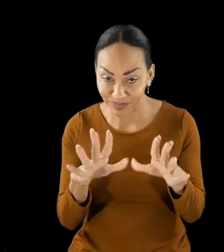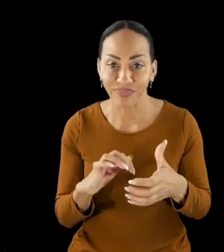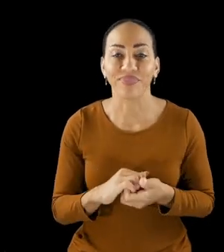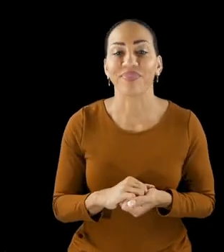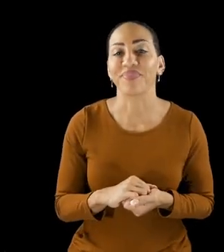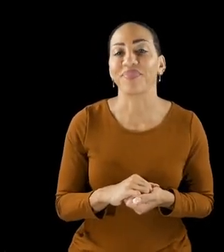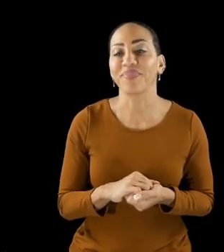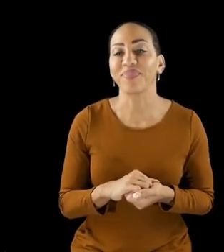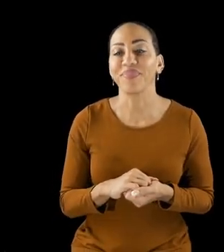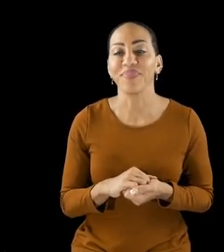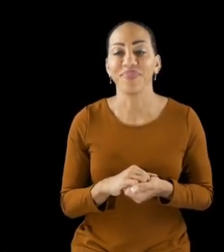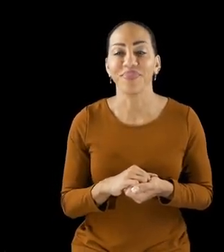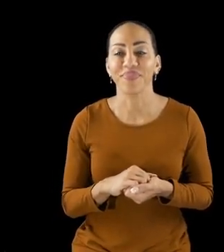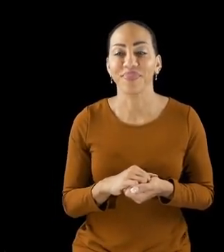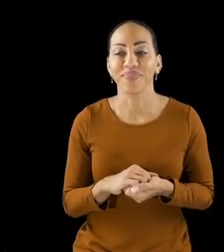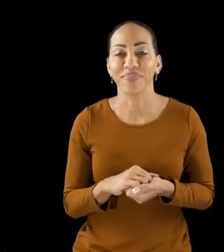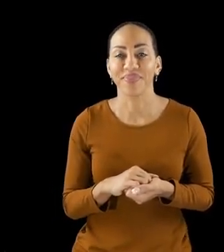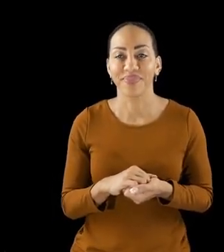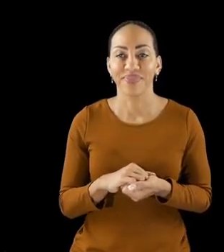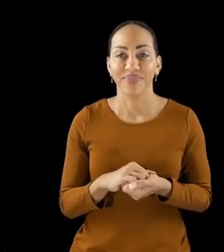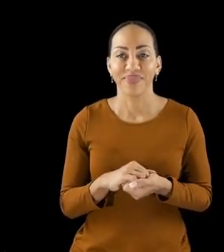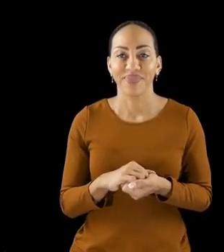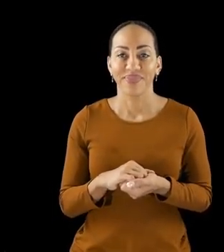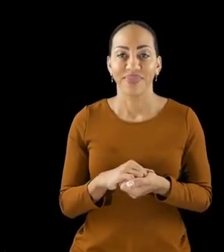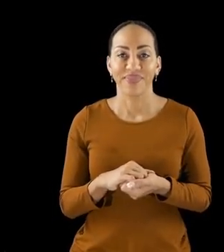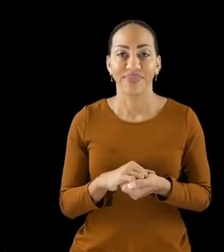Okay, so I'm going to grab this, set this up.